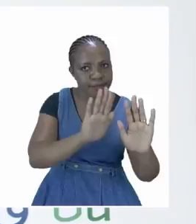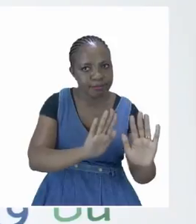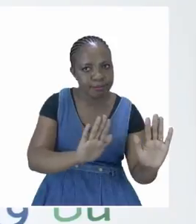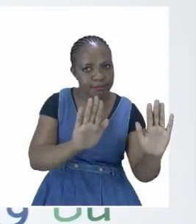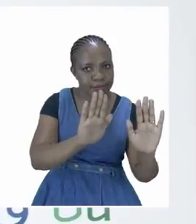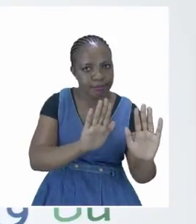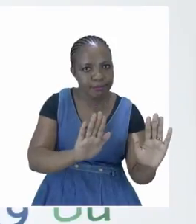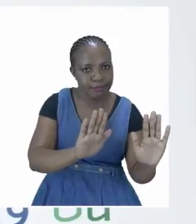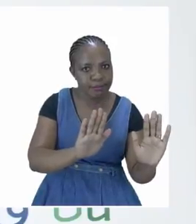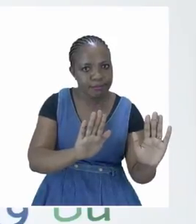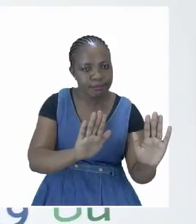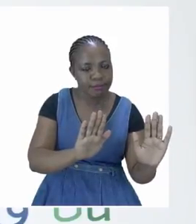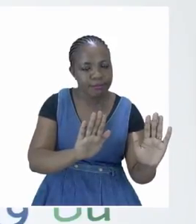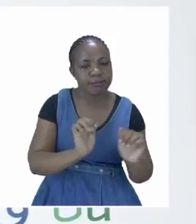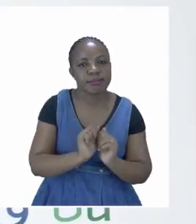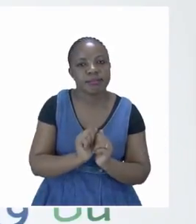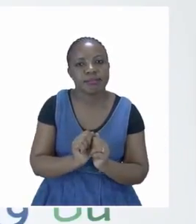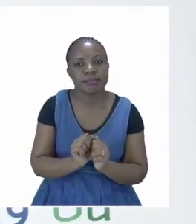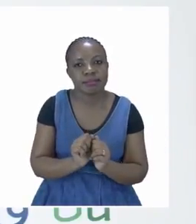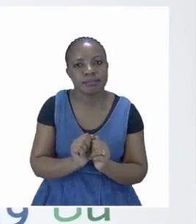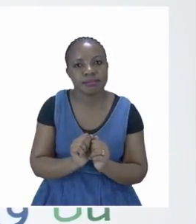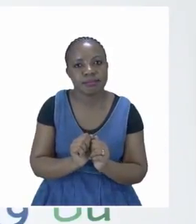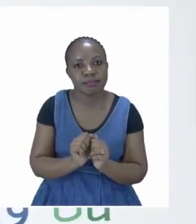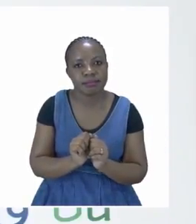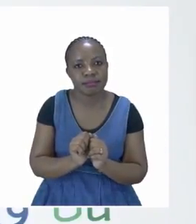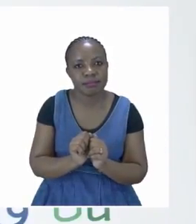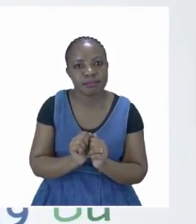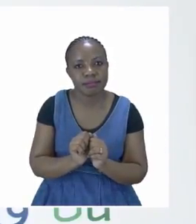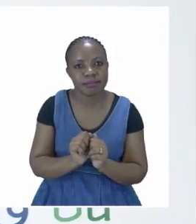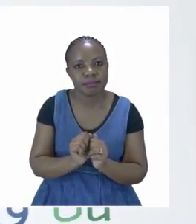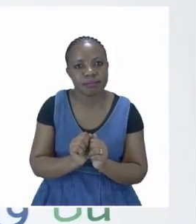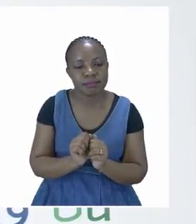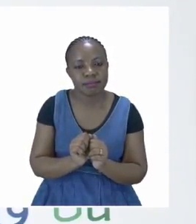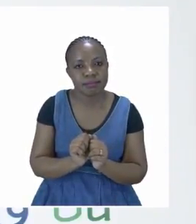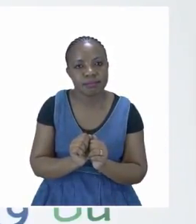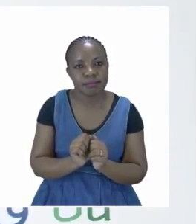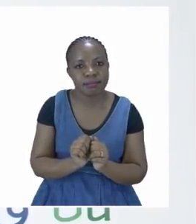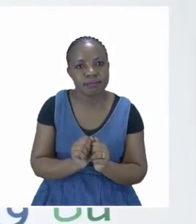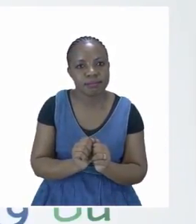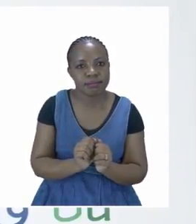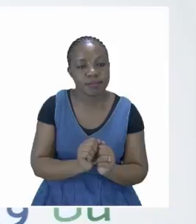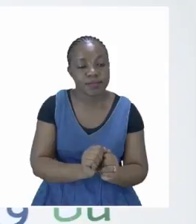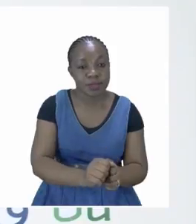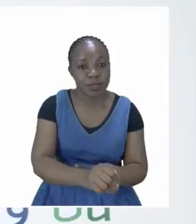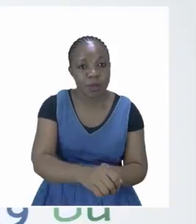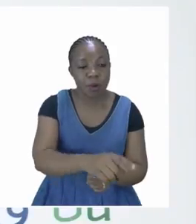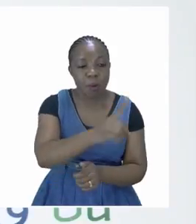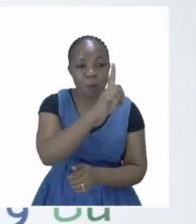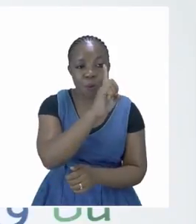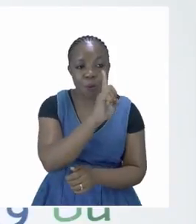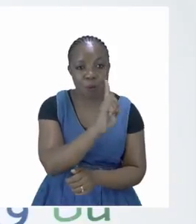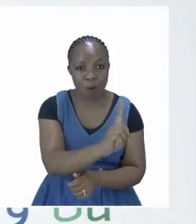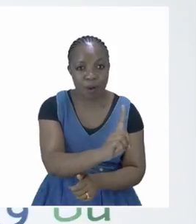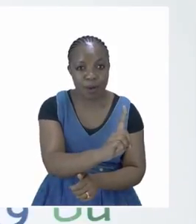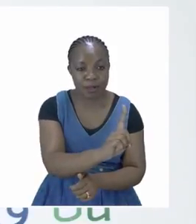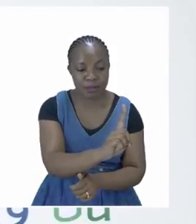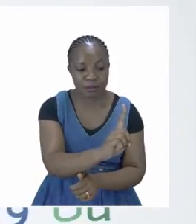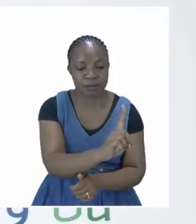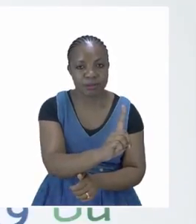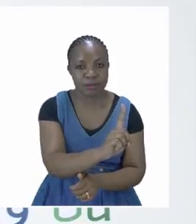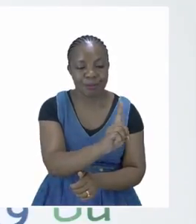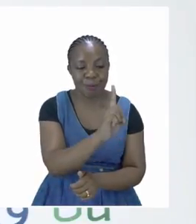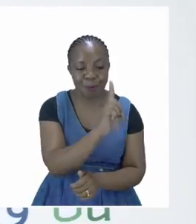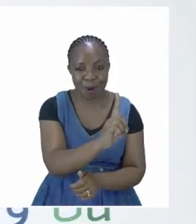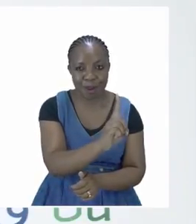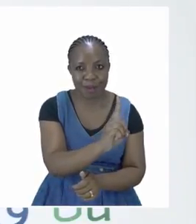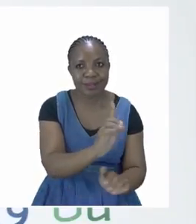Color. Very good. So, if we have one color